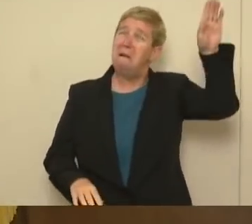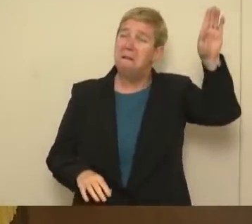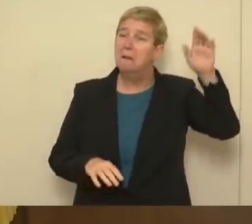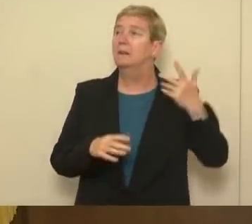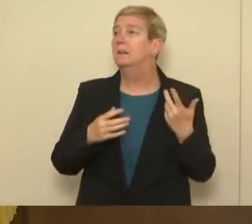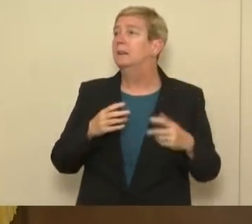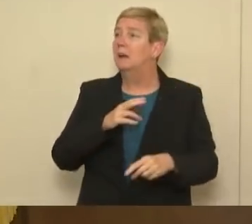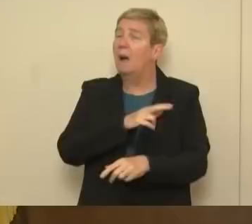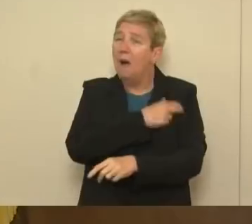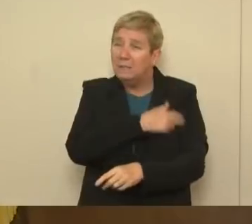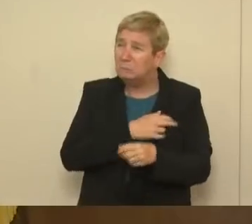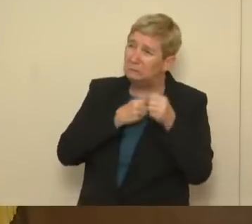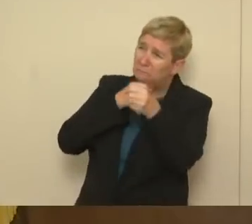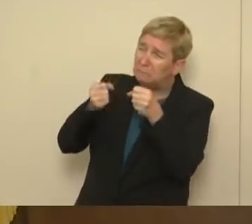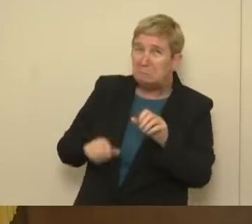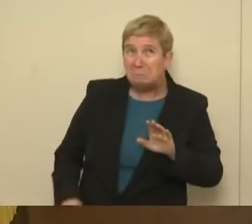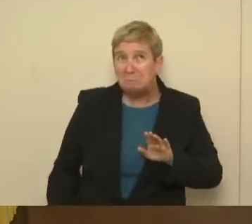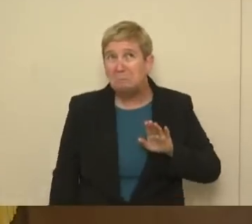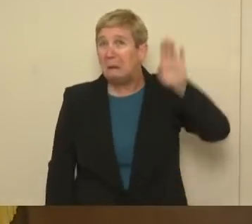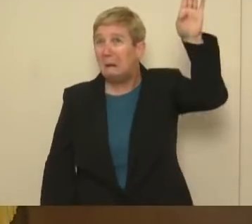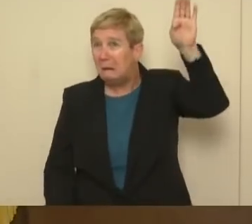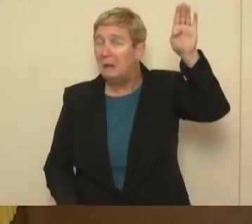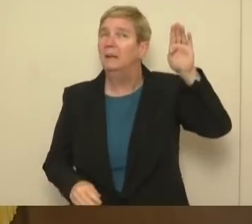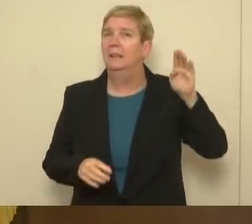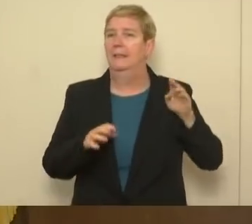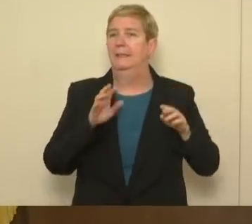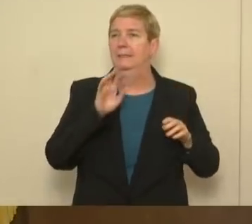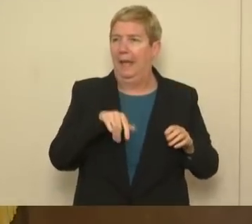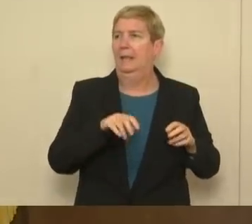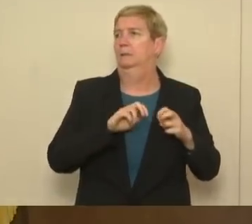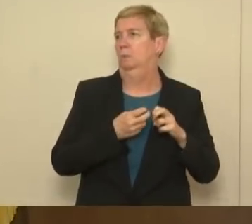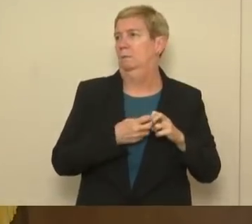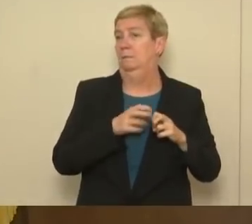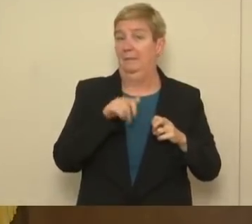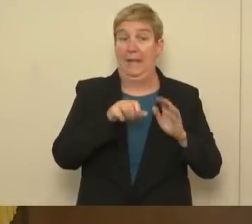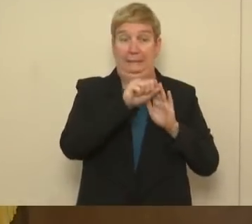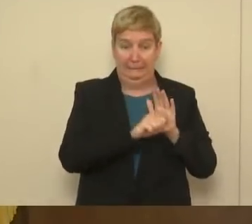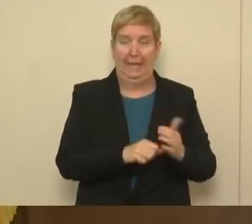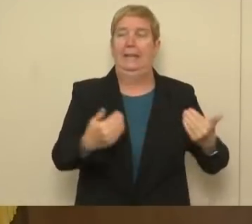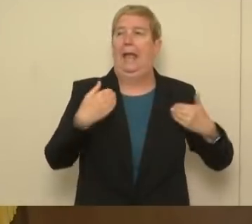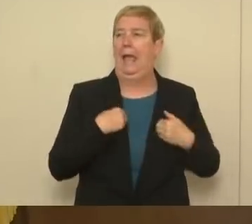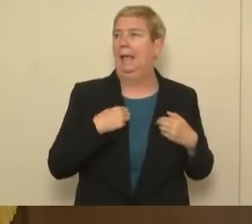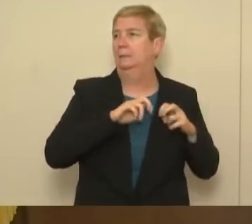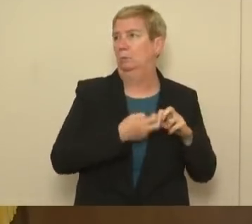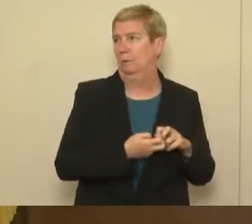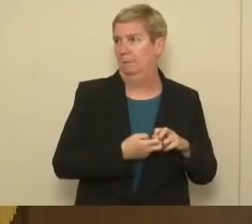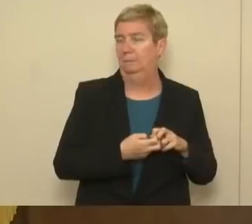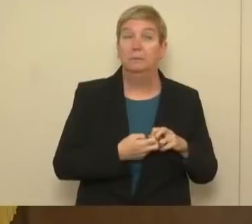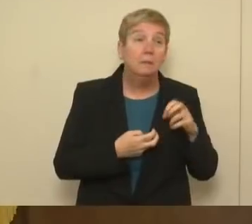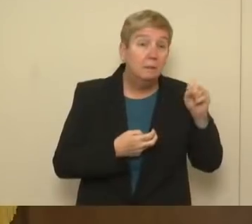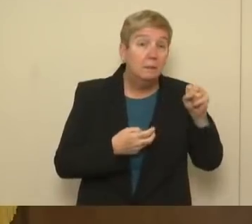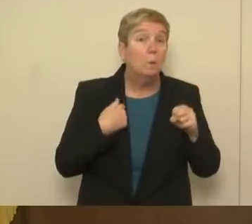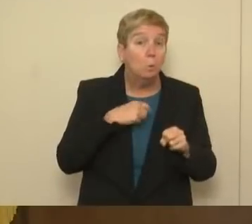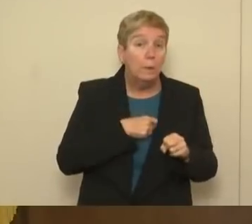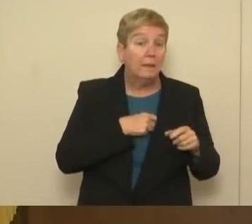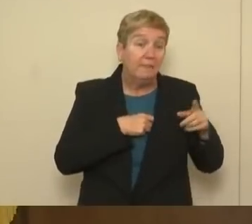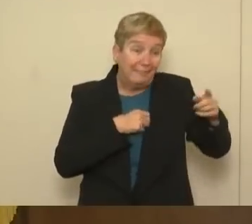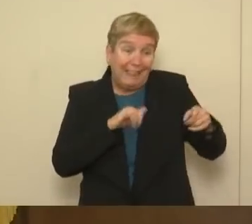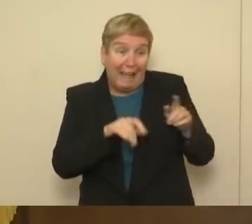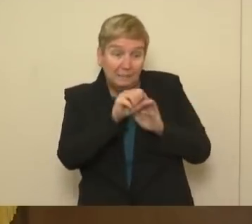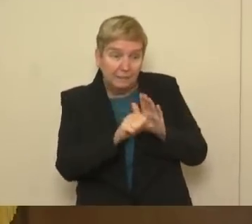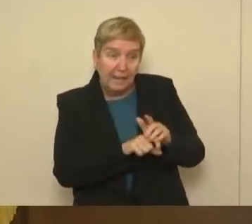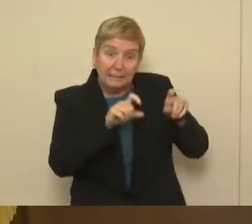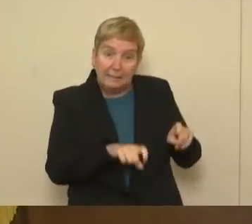of hospitals. You have a COVID spread problem in that situation. You're testing more because you have more people who are symptomatic and